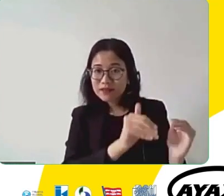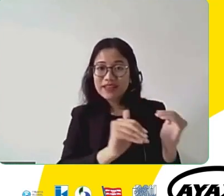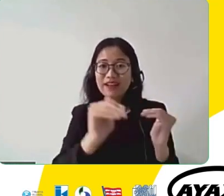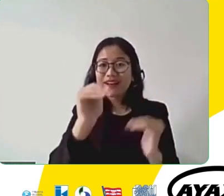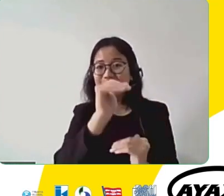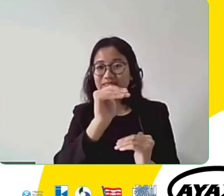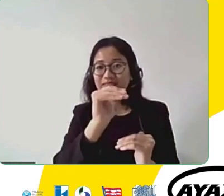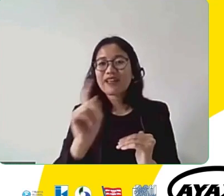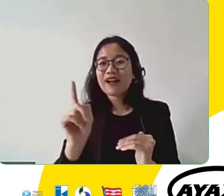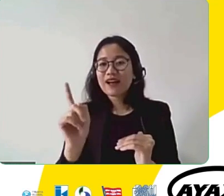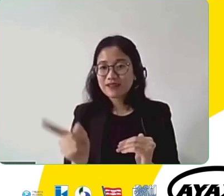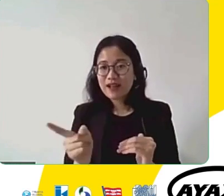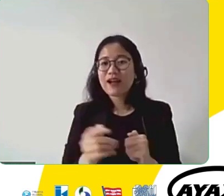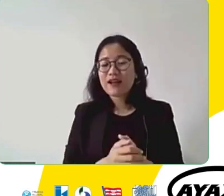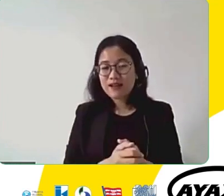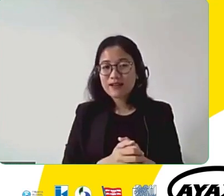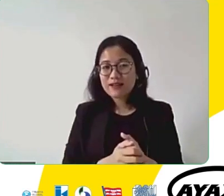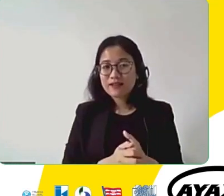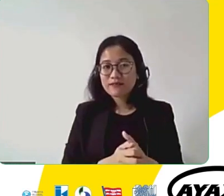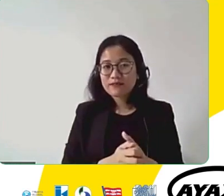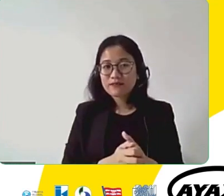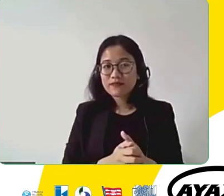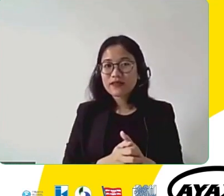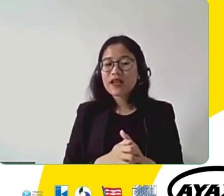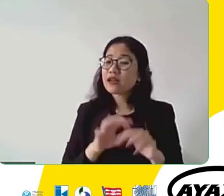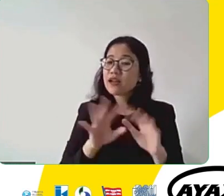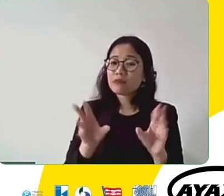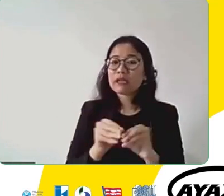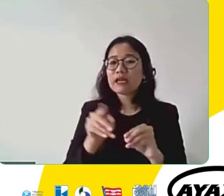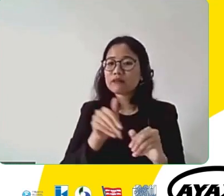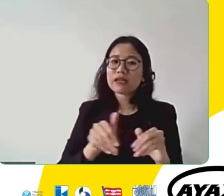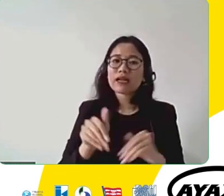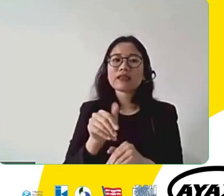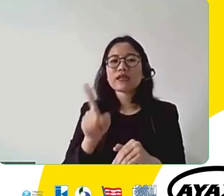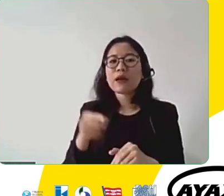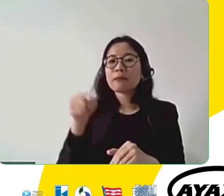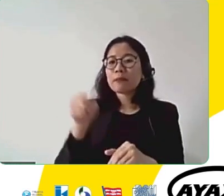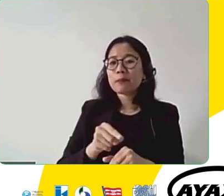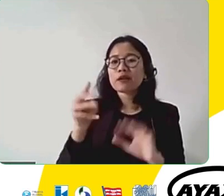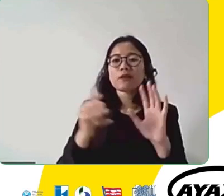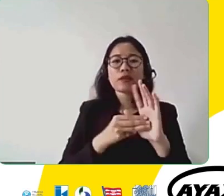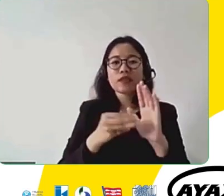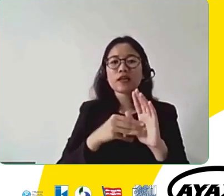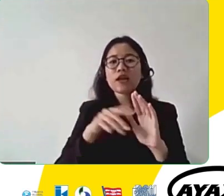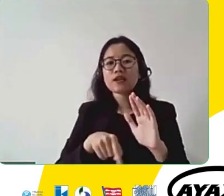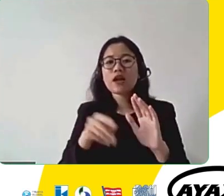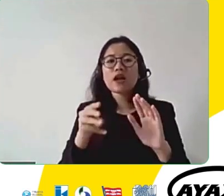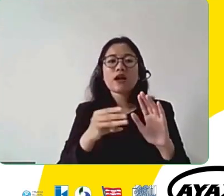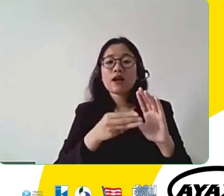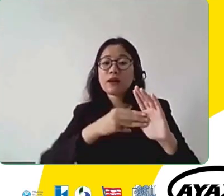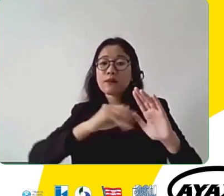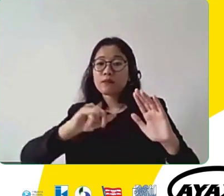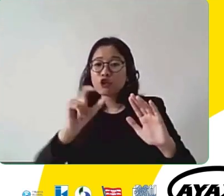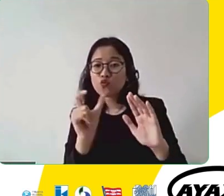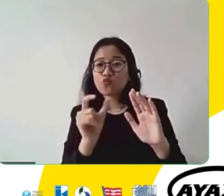is associated with the increasing about 6% of pneumonia cases, while